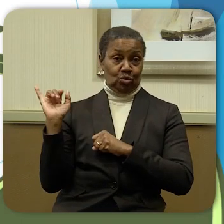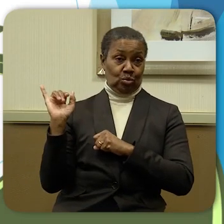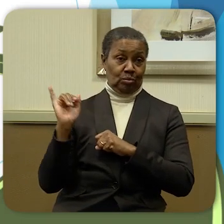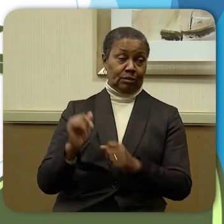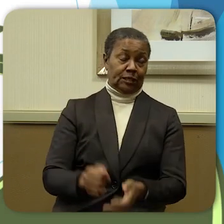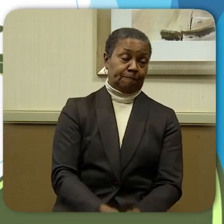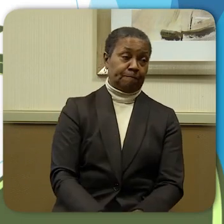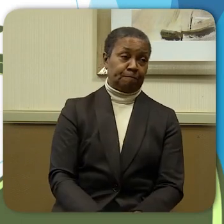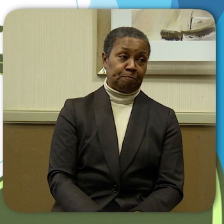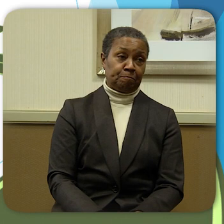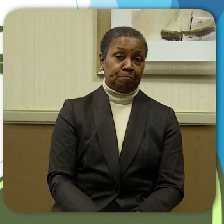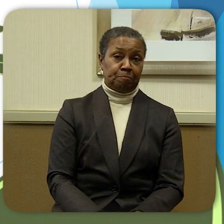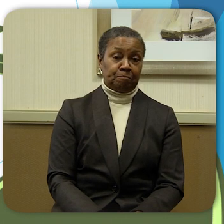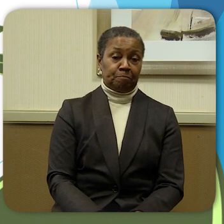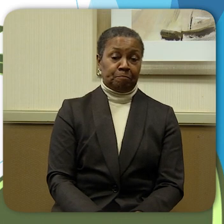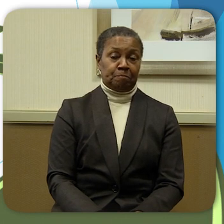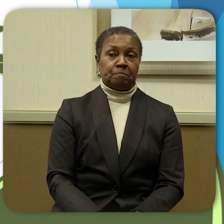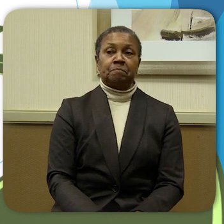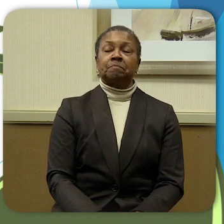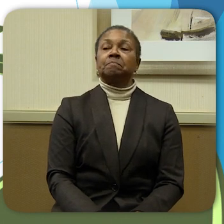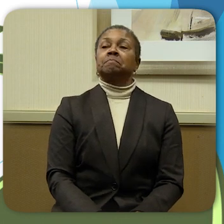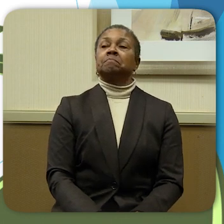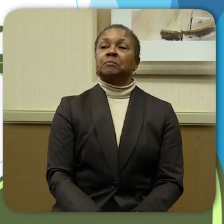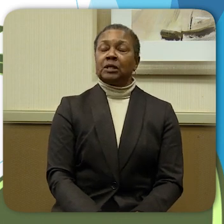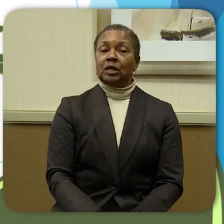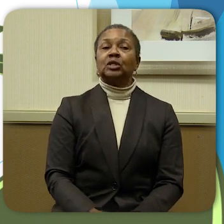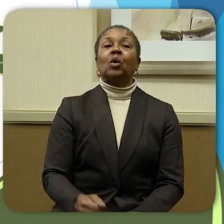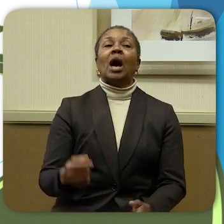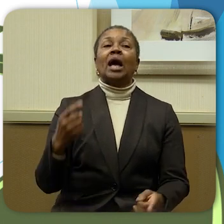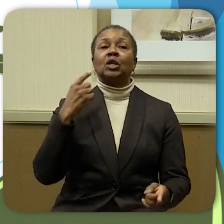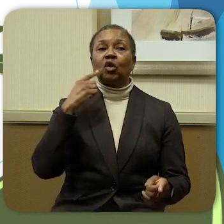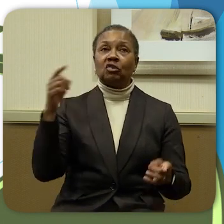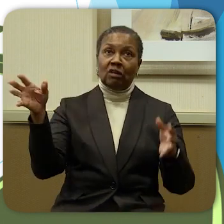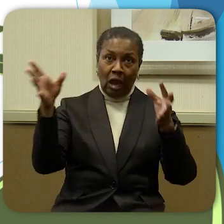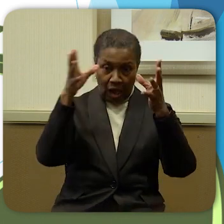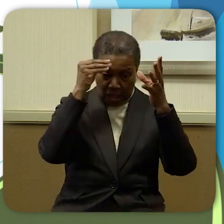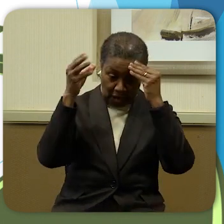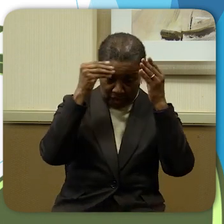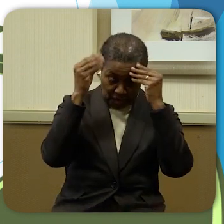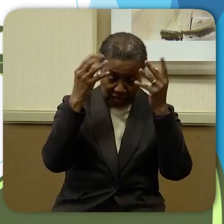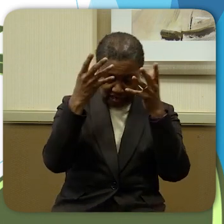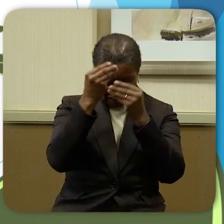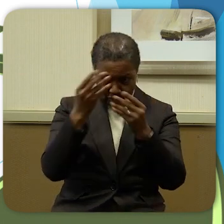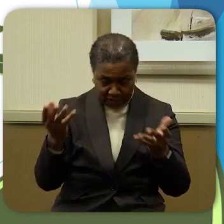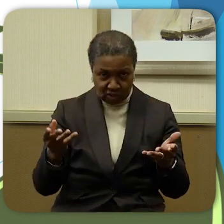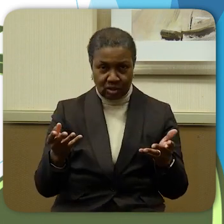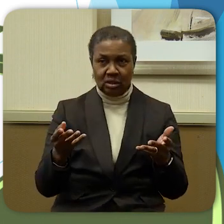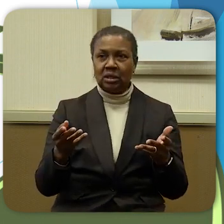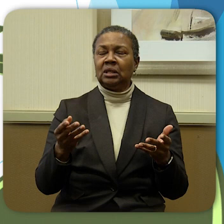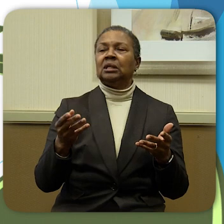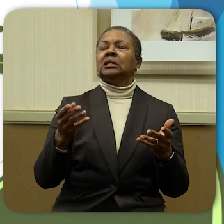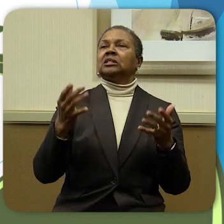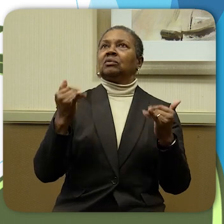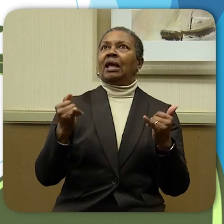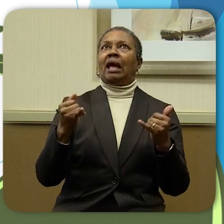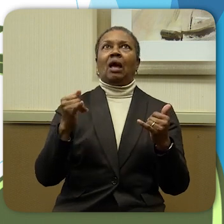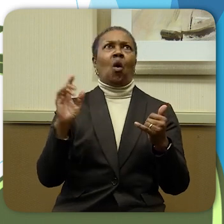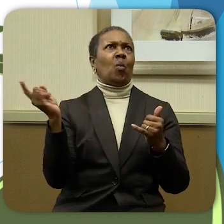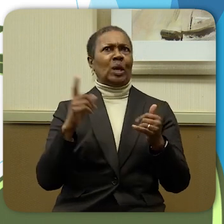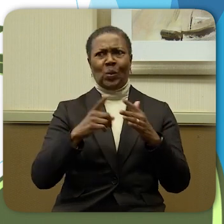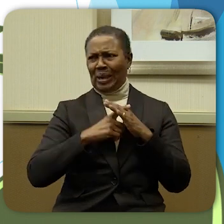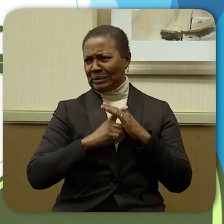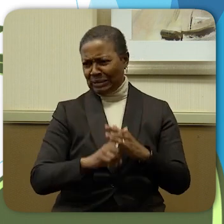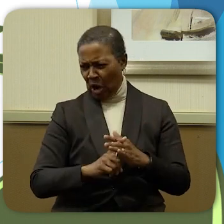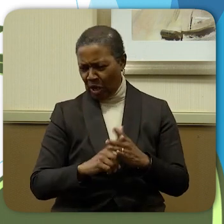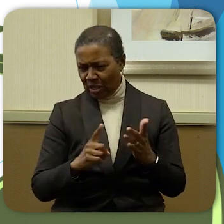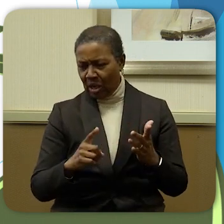All right, so we've taken a lot of information in, and you want to figure out where do I start? So some of